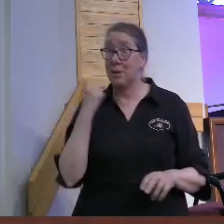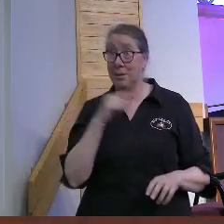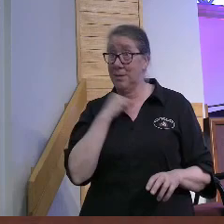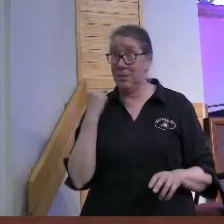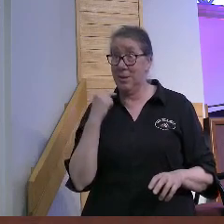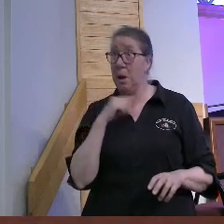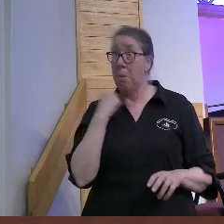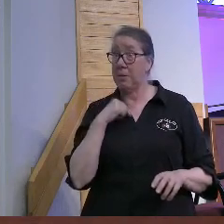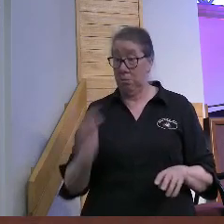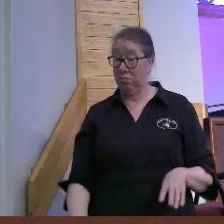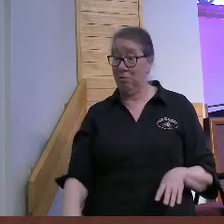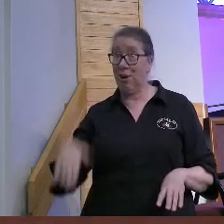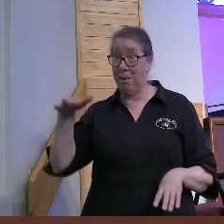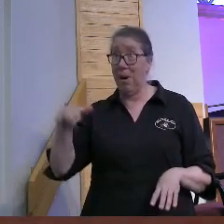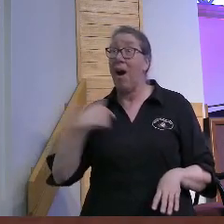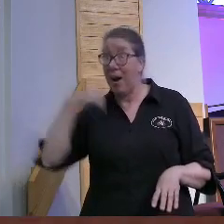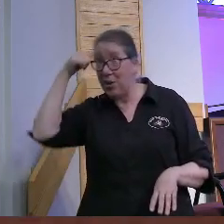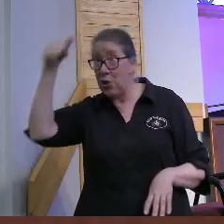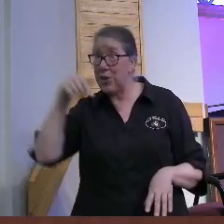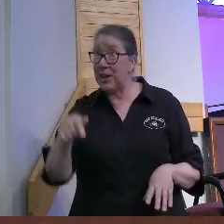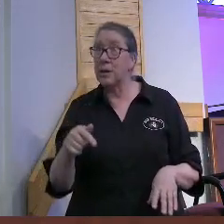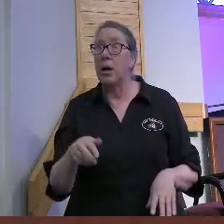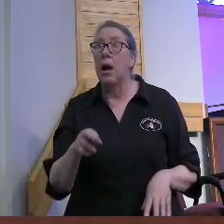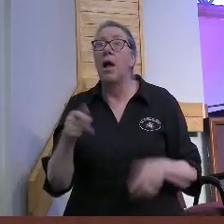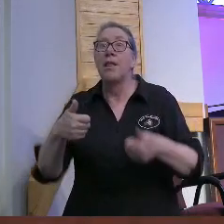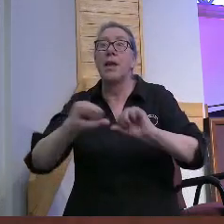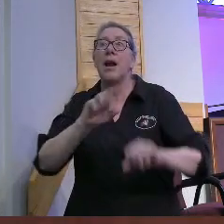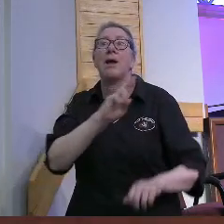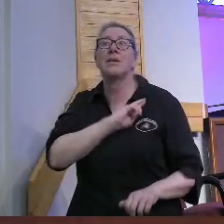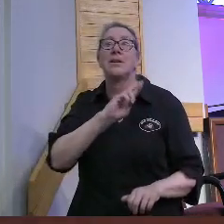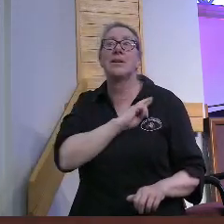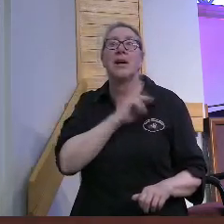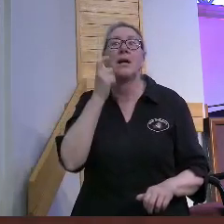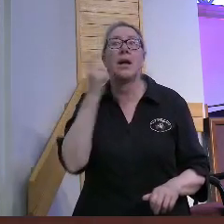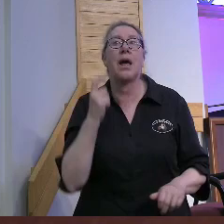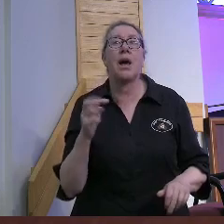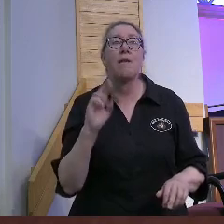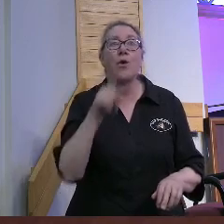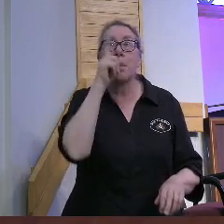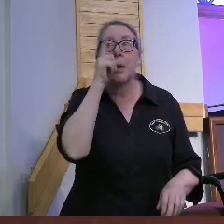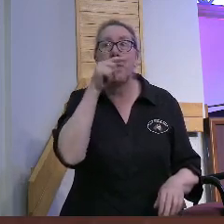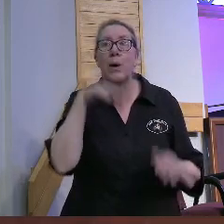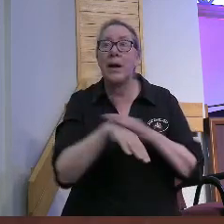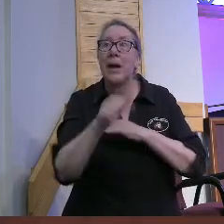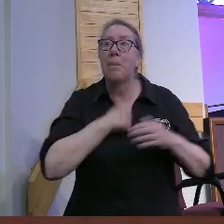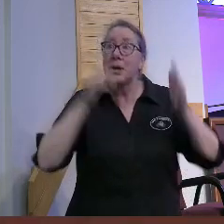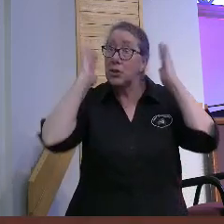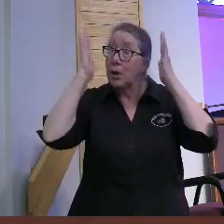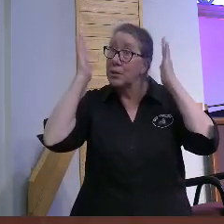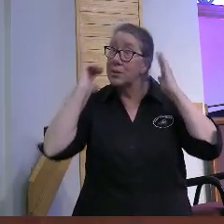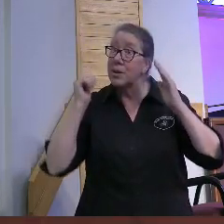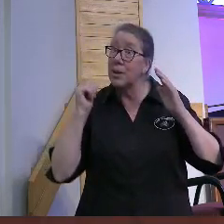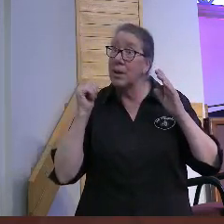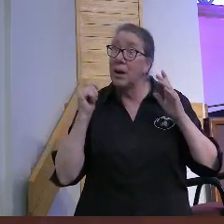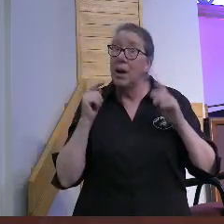these things. But then when I became responsible to God to care for the flock that God has made me overseer, the only people that talked to me were